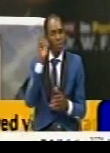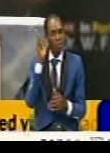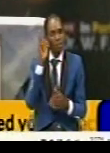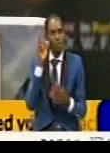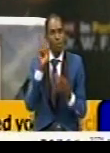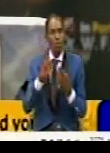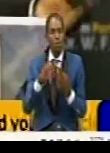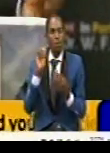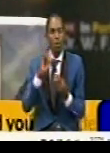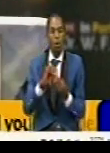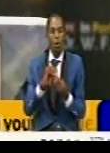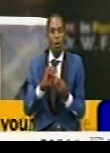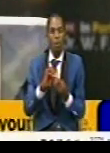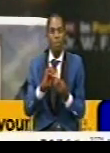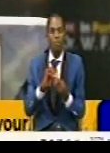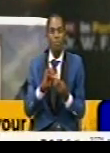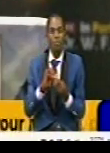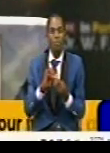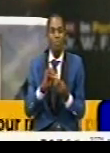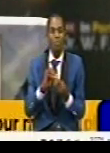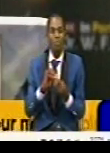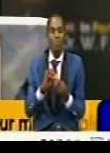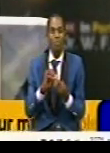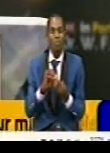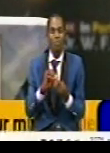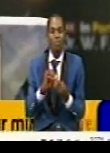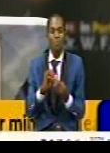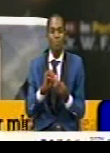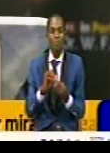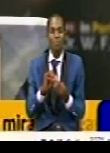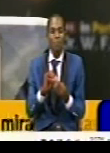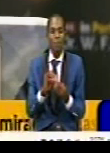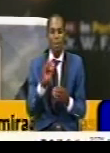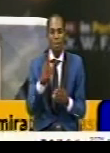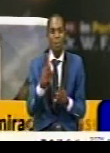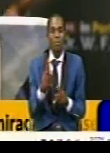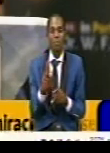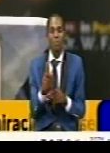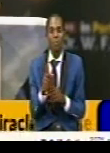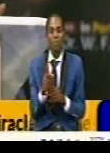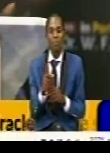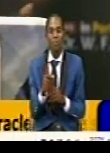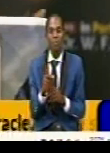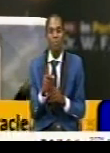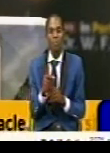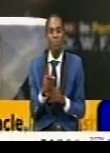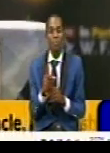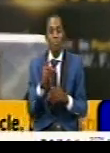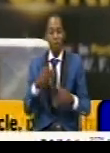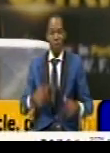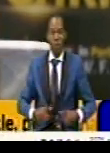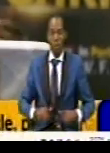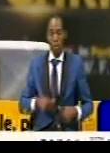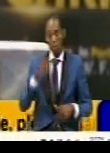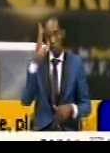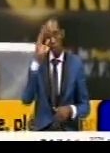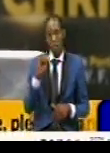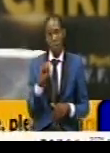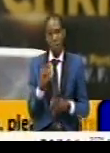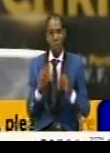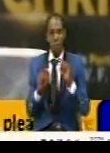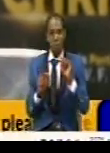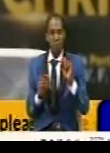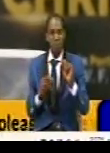Let's hook up to social media now. Oh, doctor, you have something to explain to us? Yes.